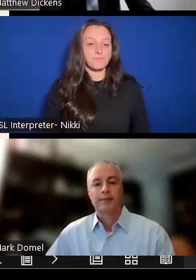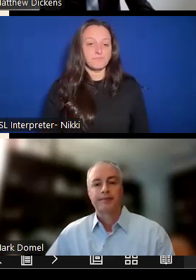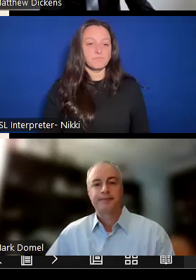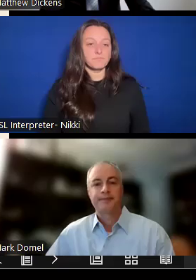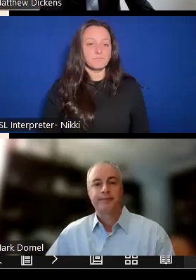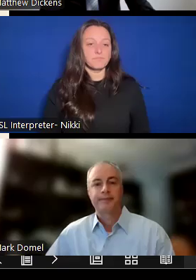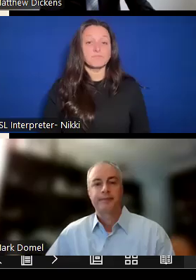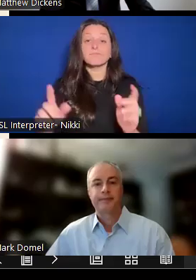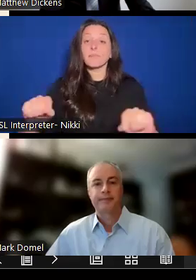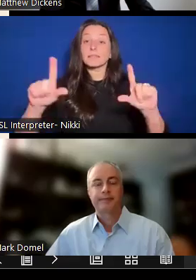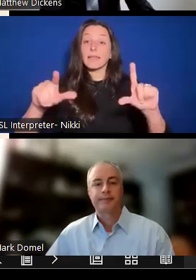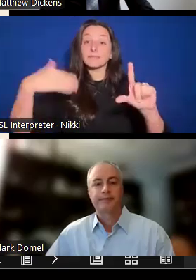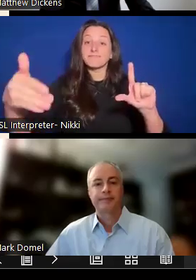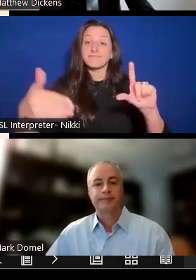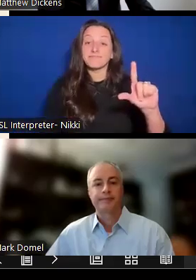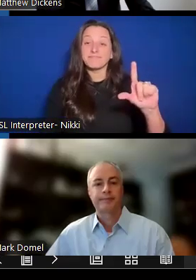Slide.